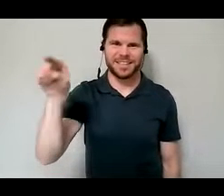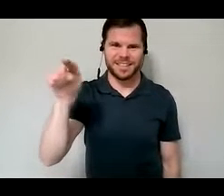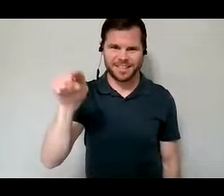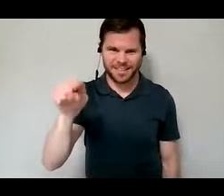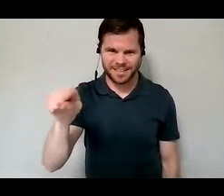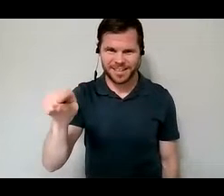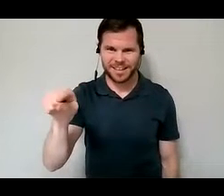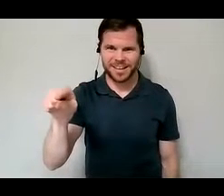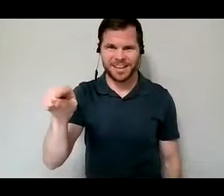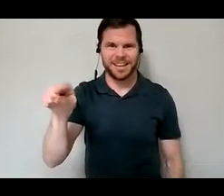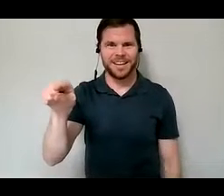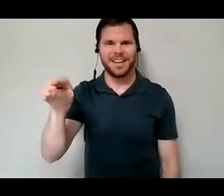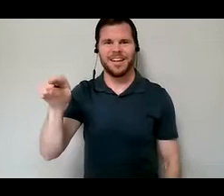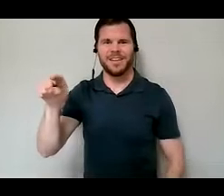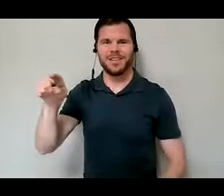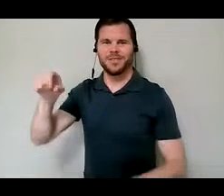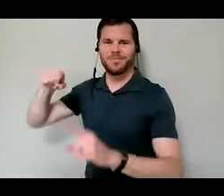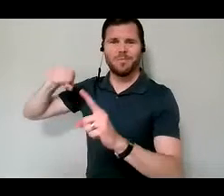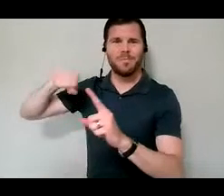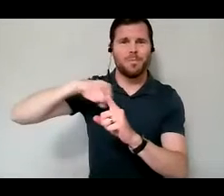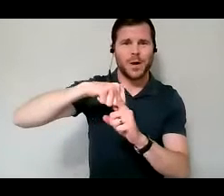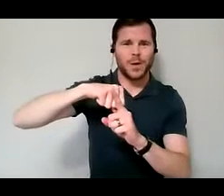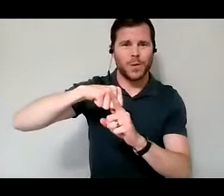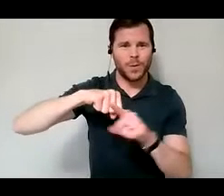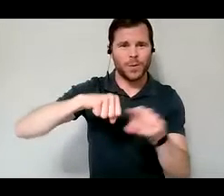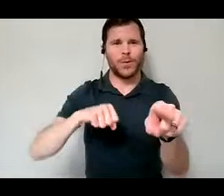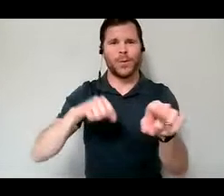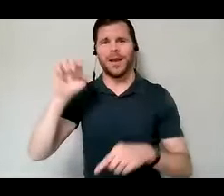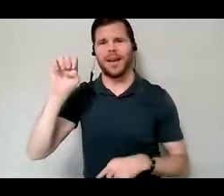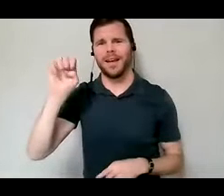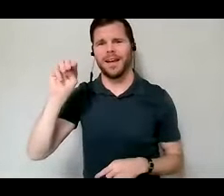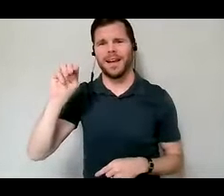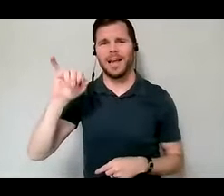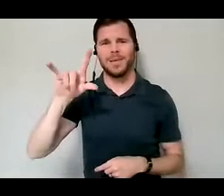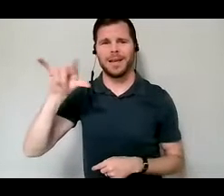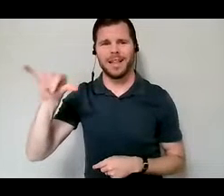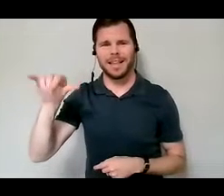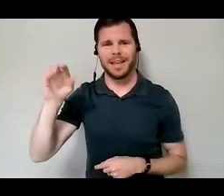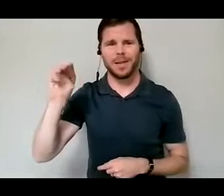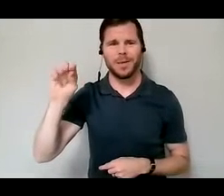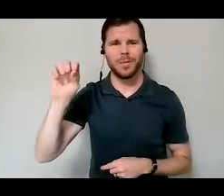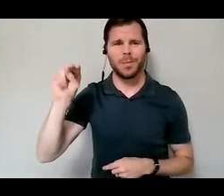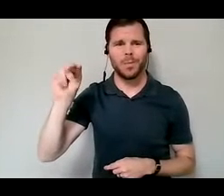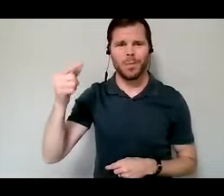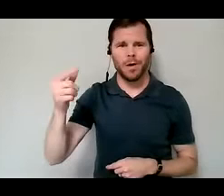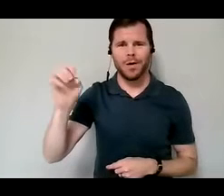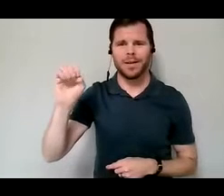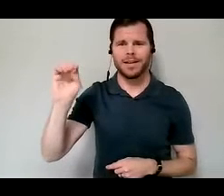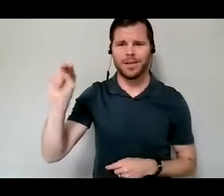Oh, I totally thought it was going to be Katie Morgan. Emily Mumsy Moms, congratulations.